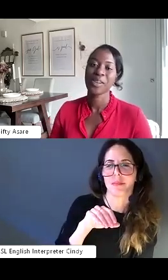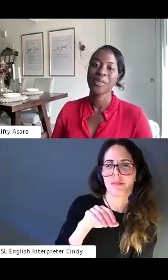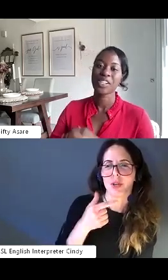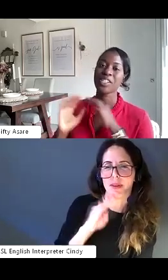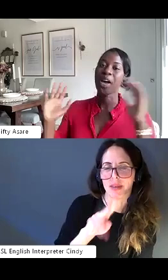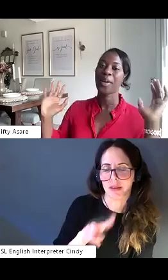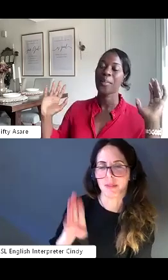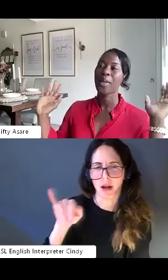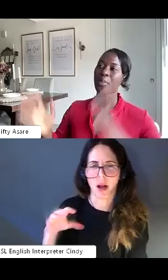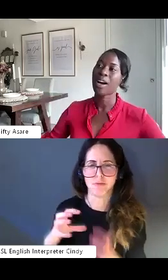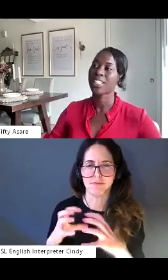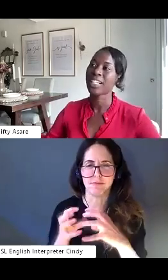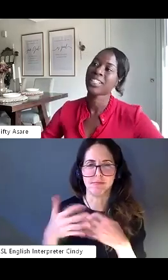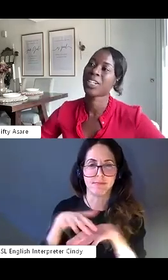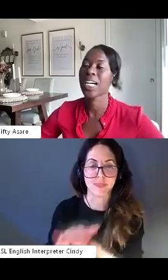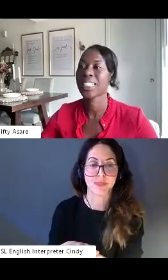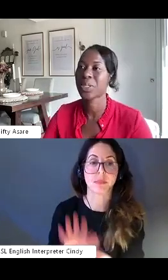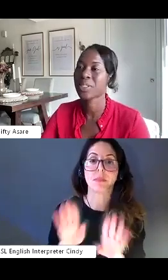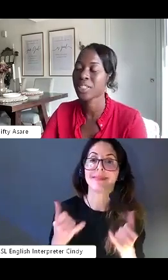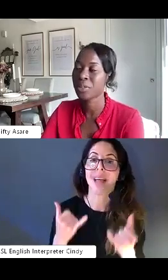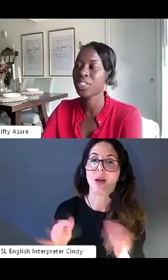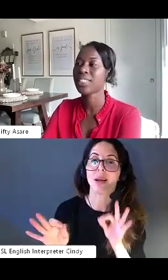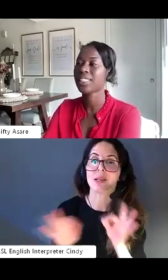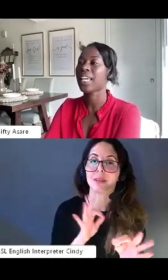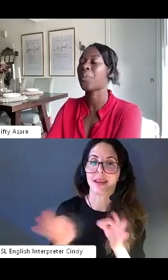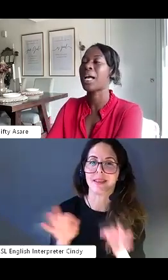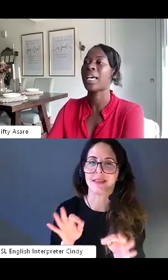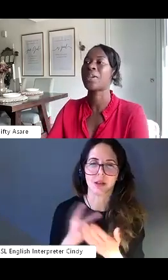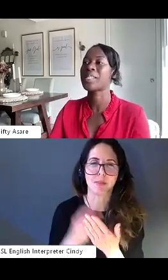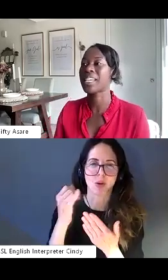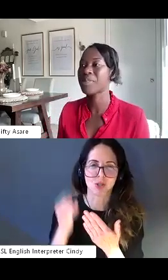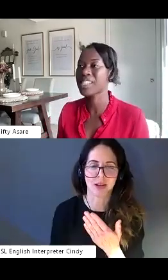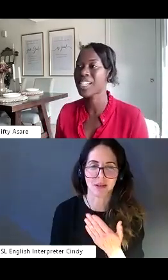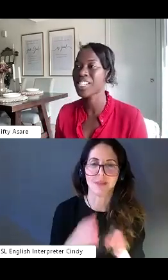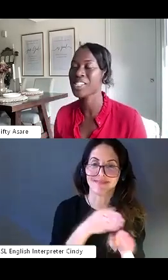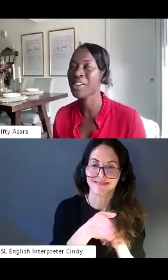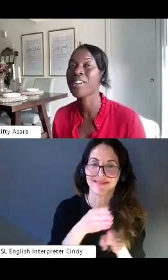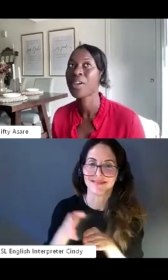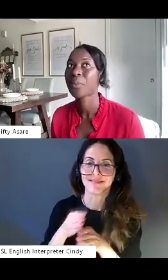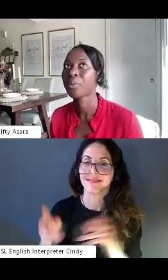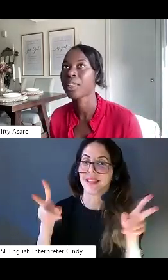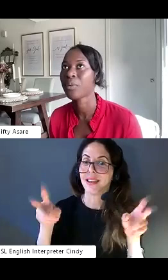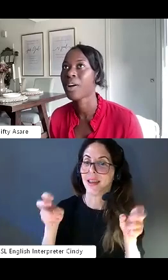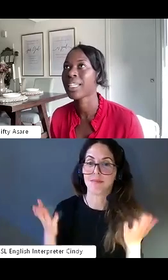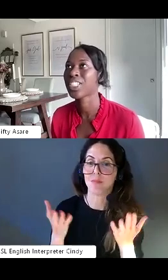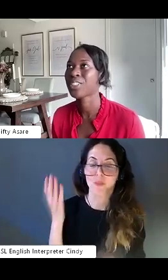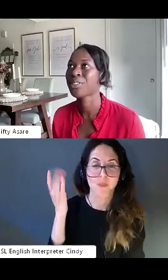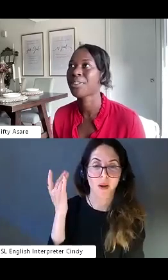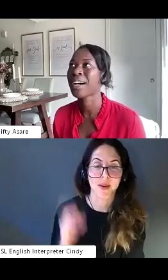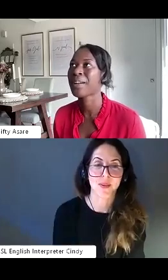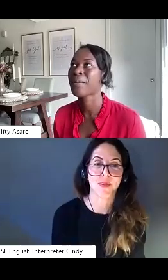And so I'll shift to talk about the project Cross-Sectoral Solutions and why it was named such. And so we really